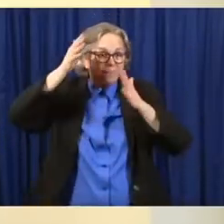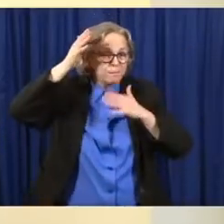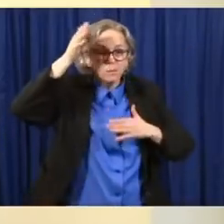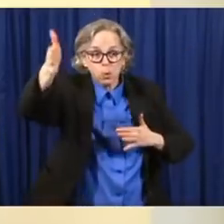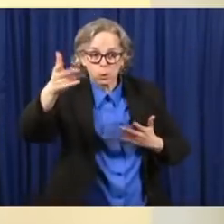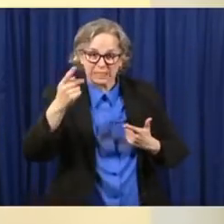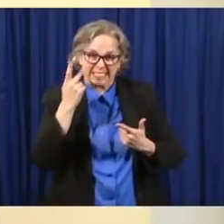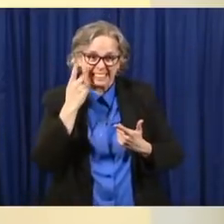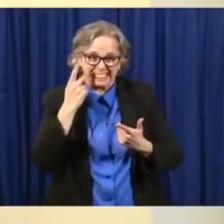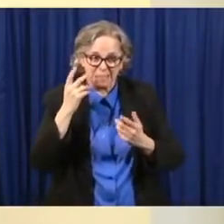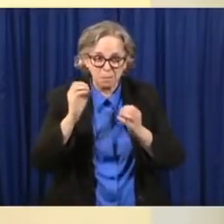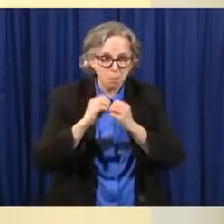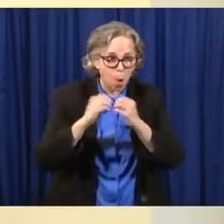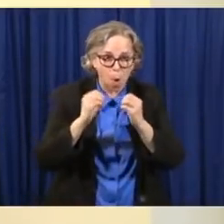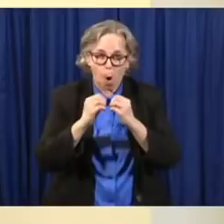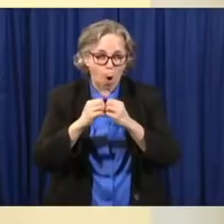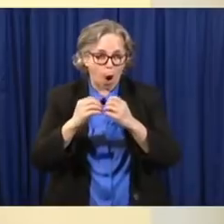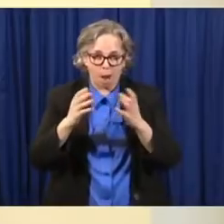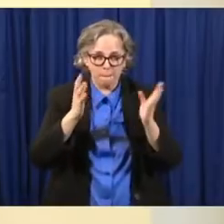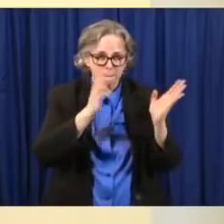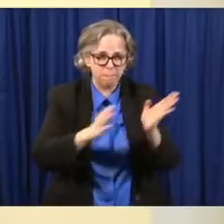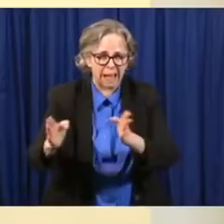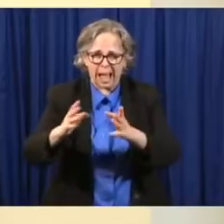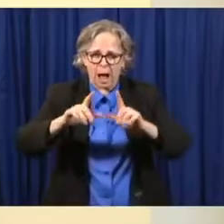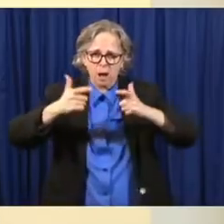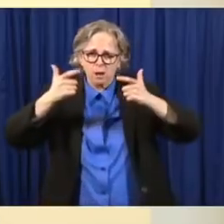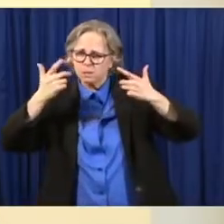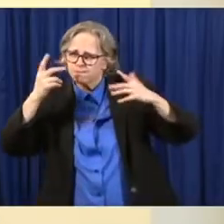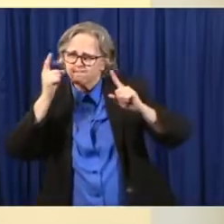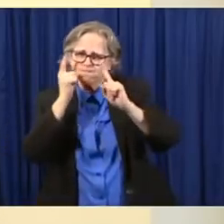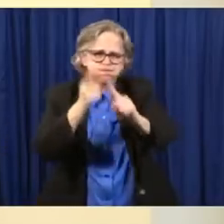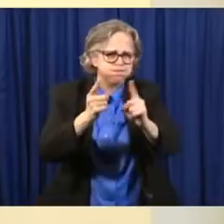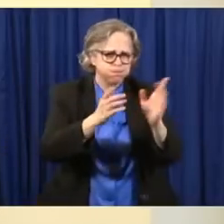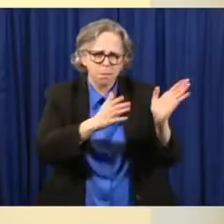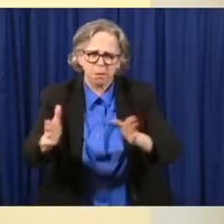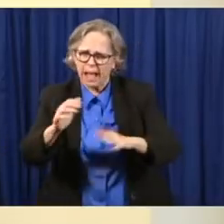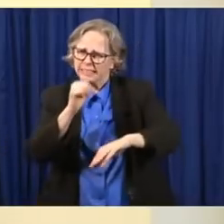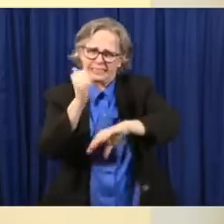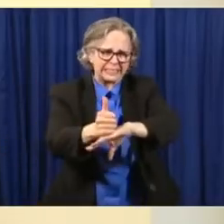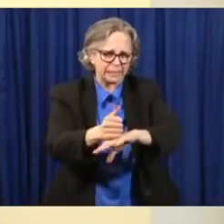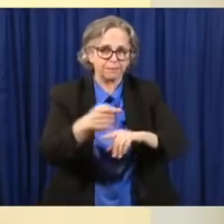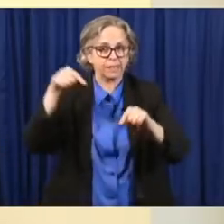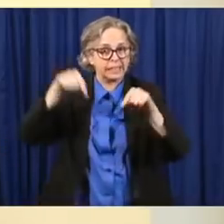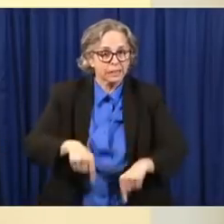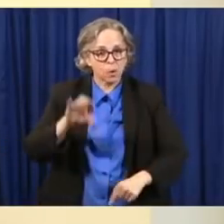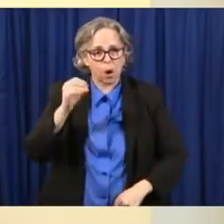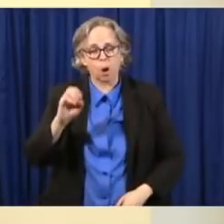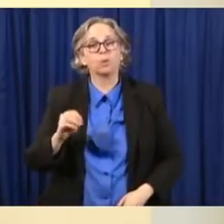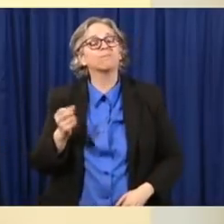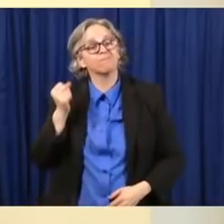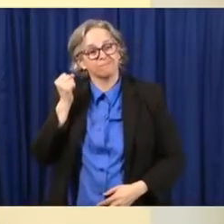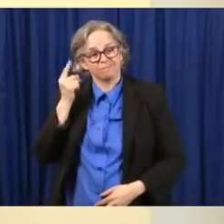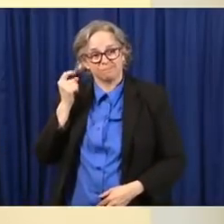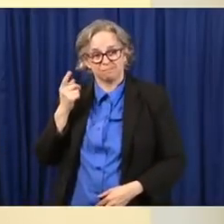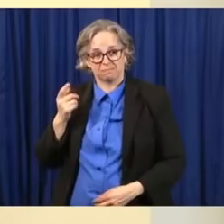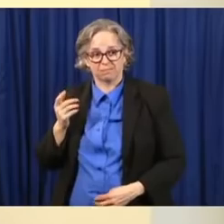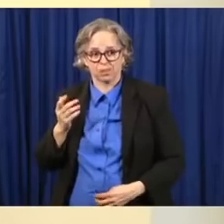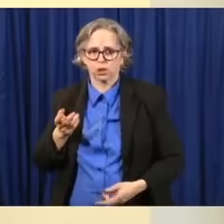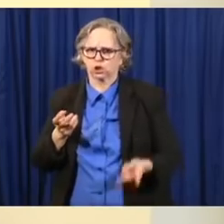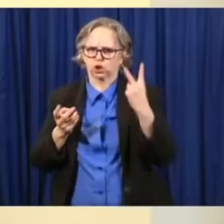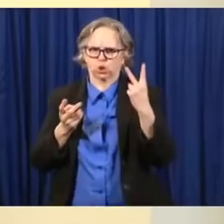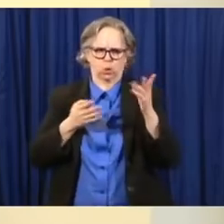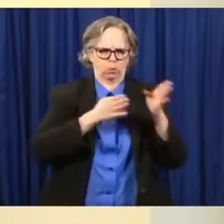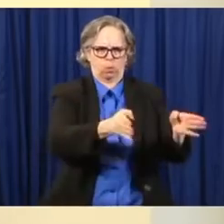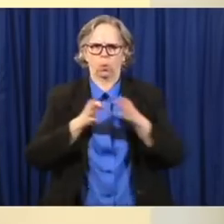and vigorous plan for Ohio. So there are going to be 2 parts to our efforts. One is